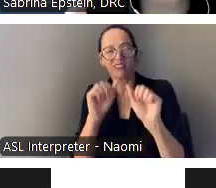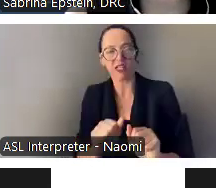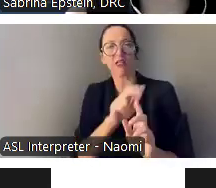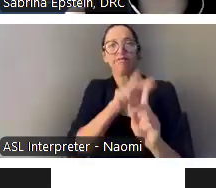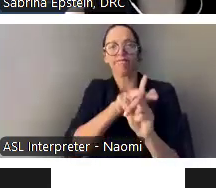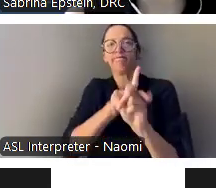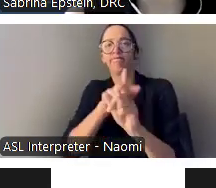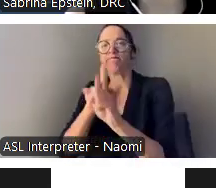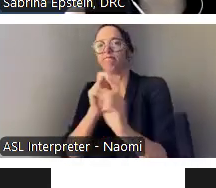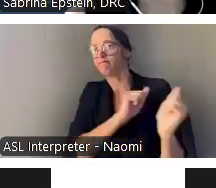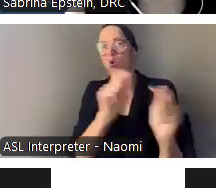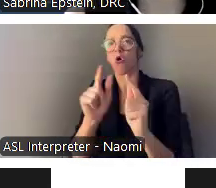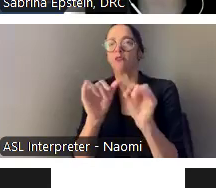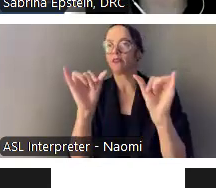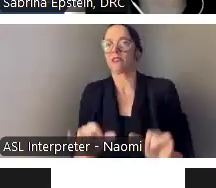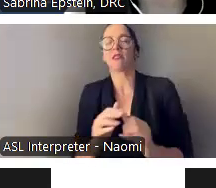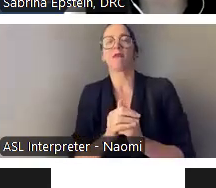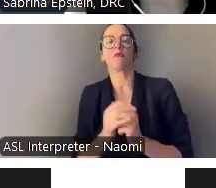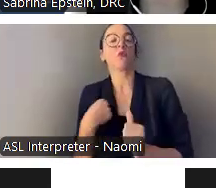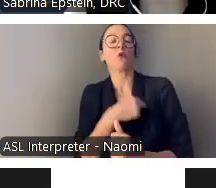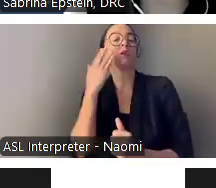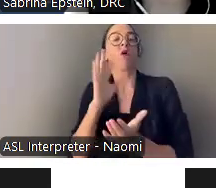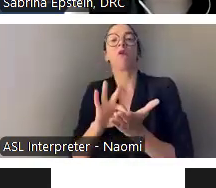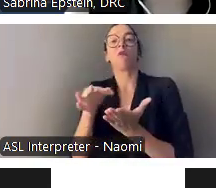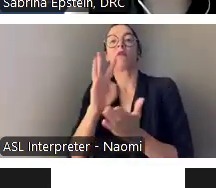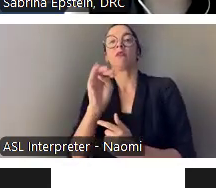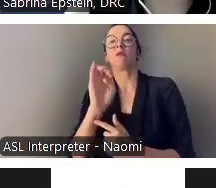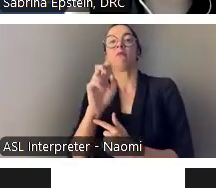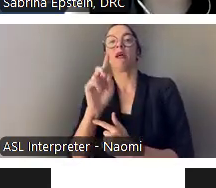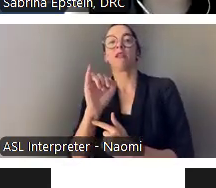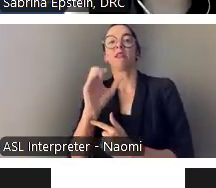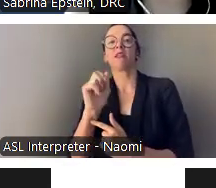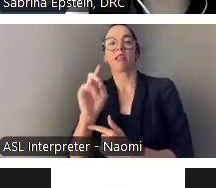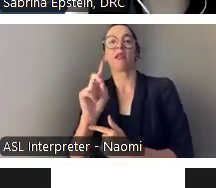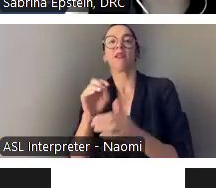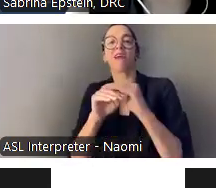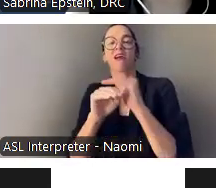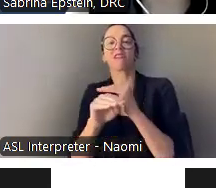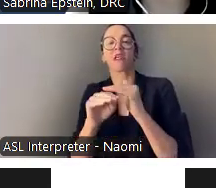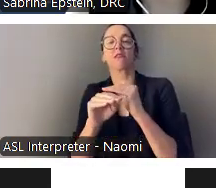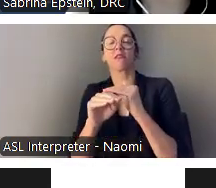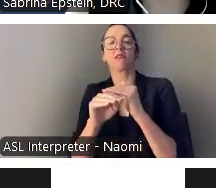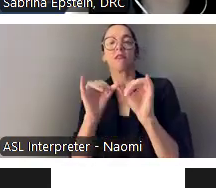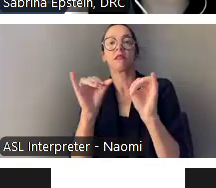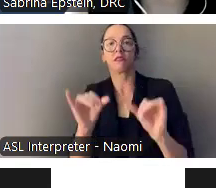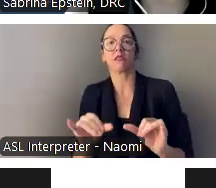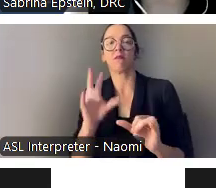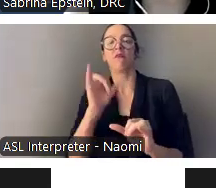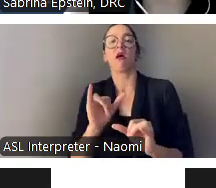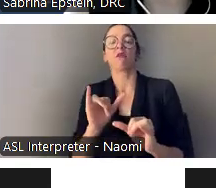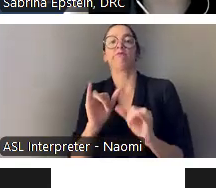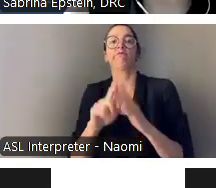rule, which came out this year in April, has quality metrics that are going to be required